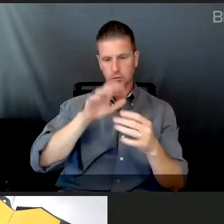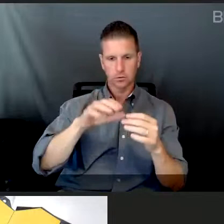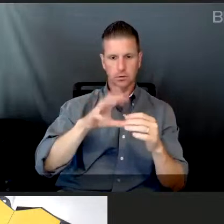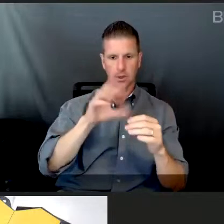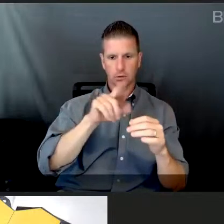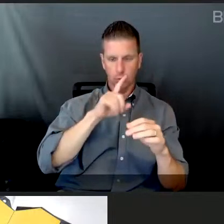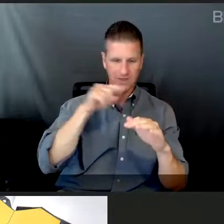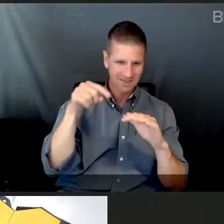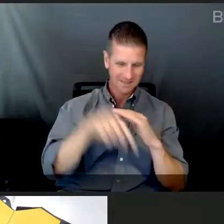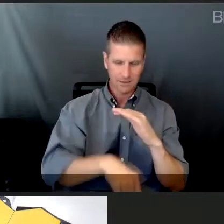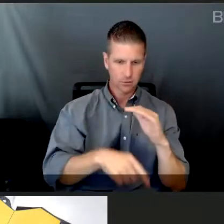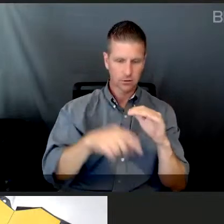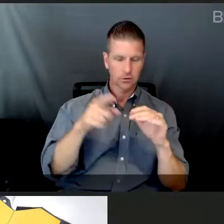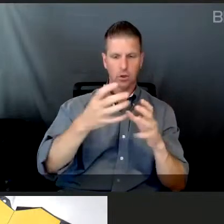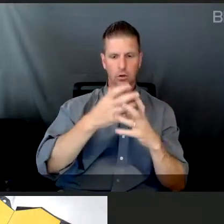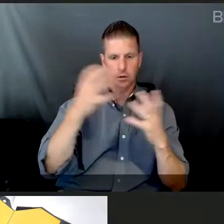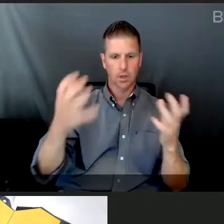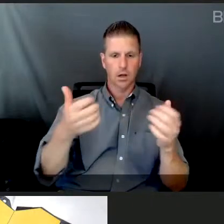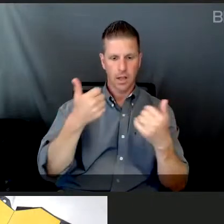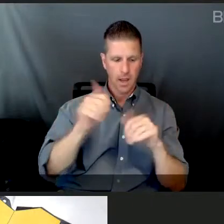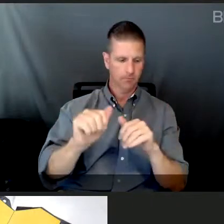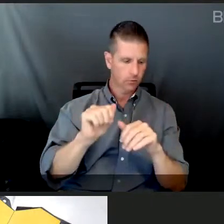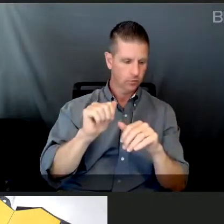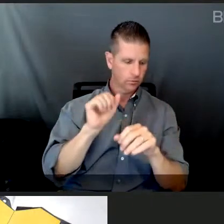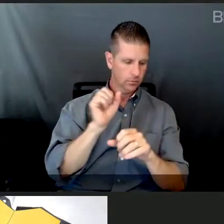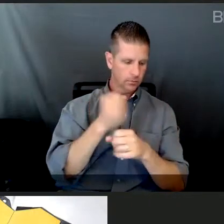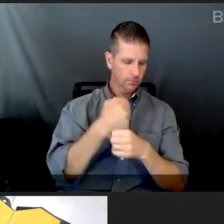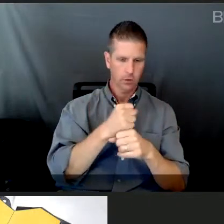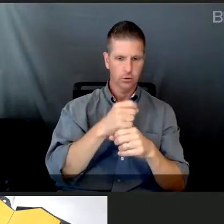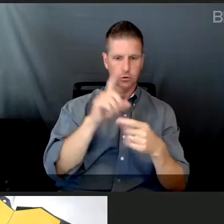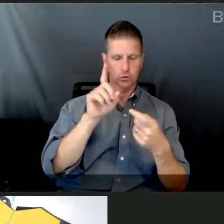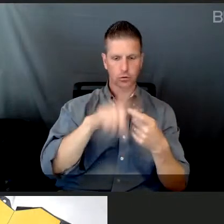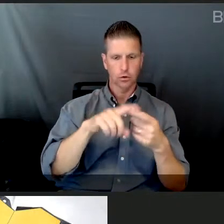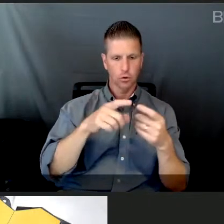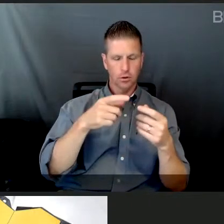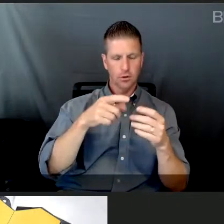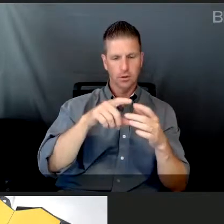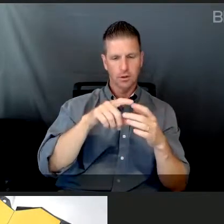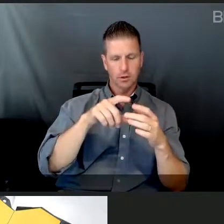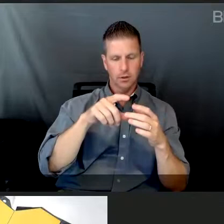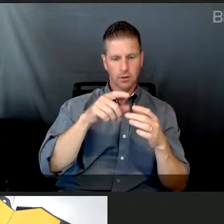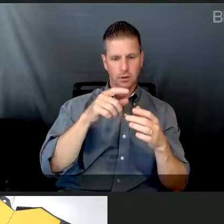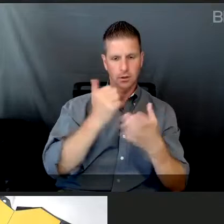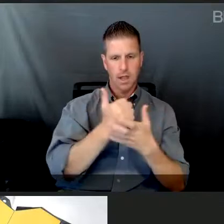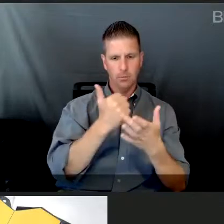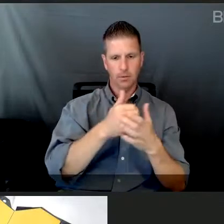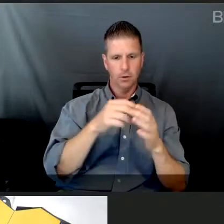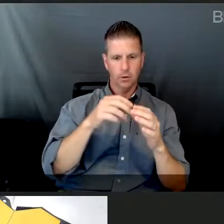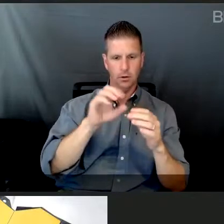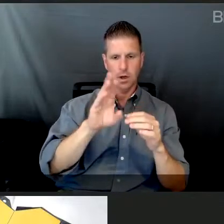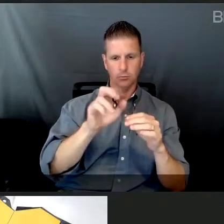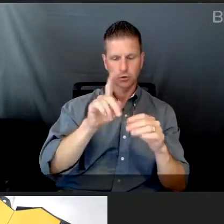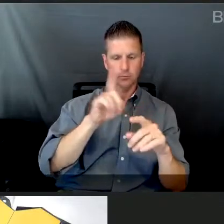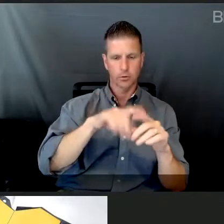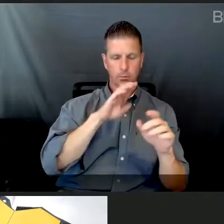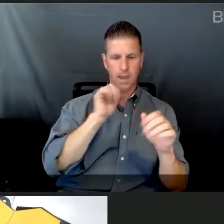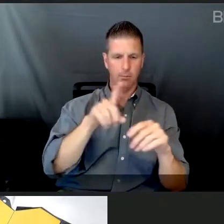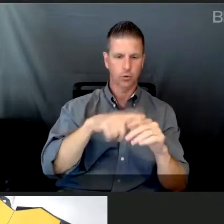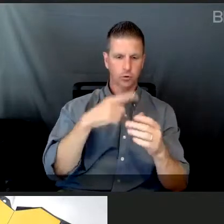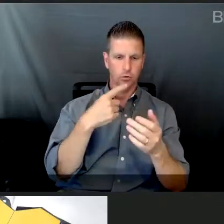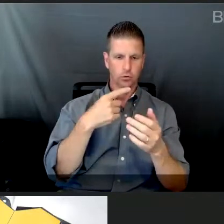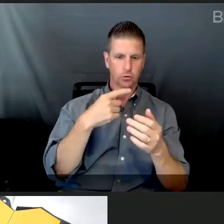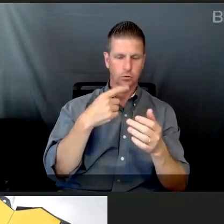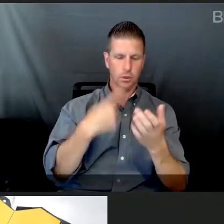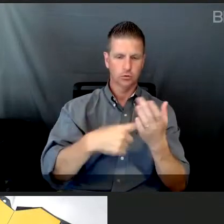detail. And so there was a lot of effort made to enable the observatory to be able to address those